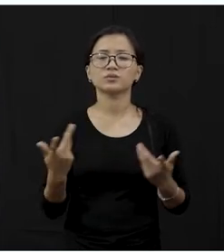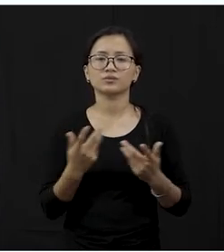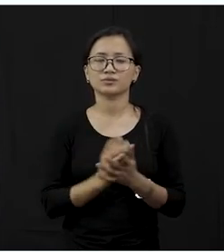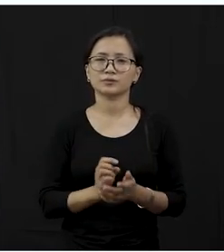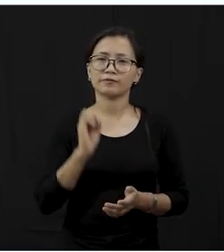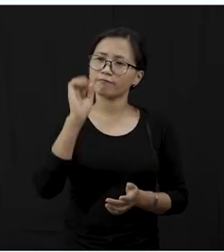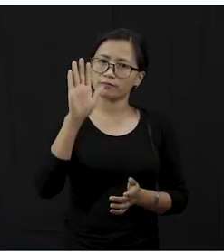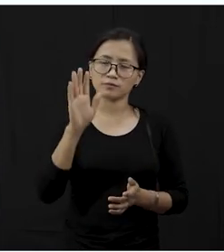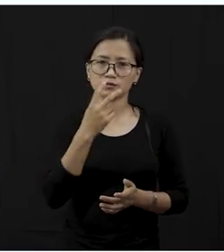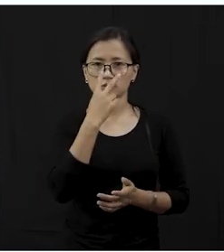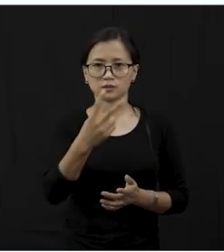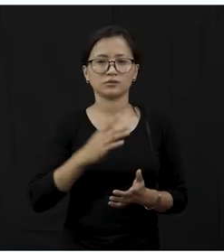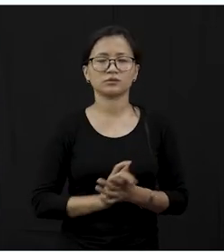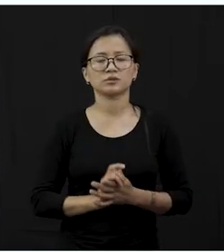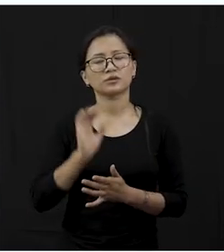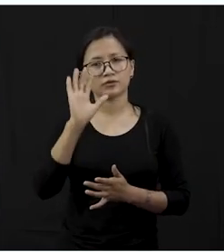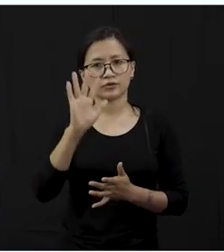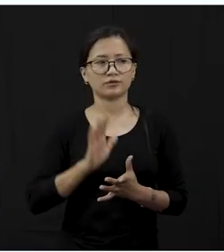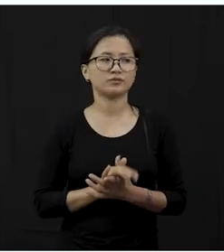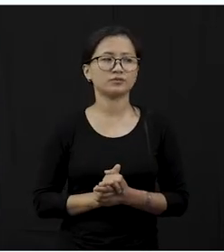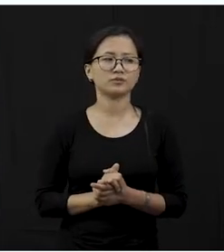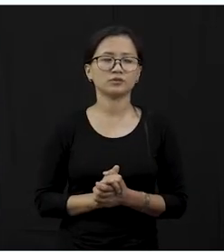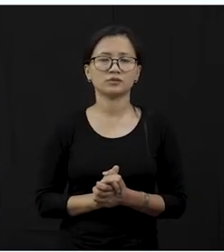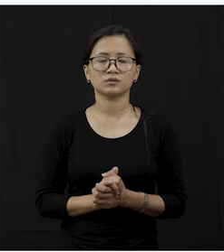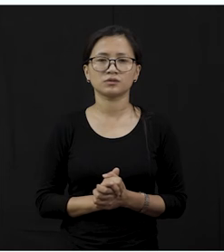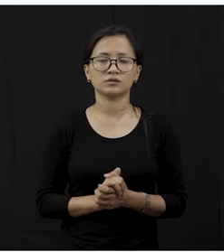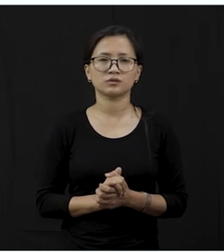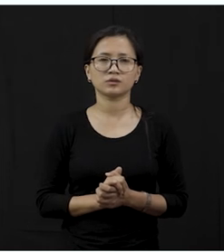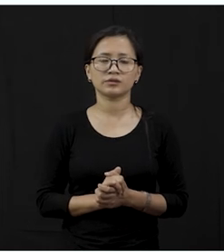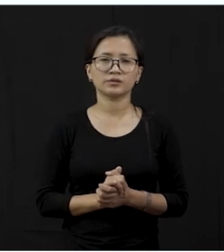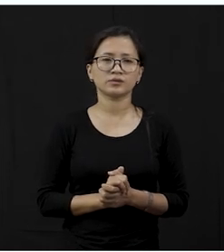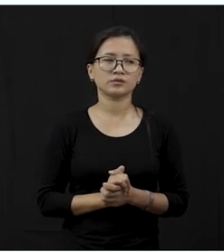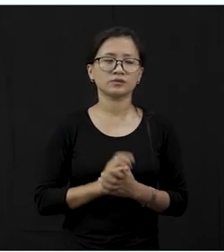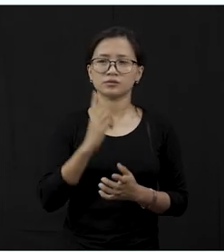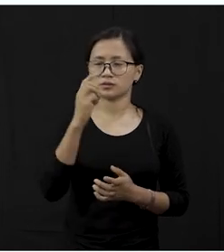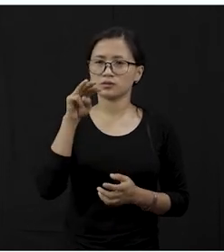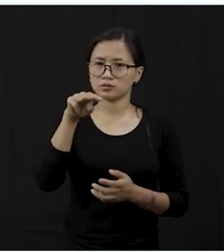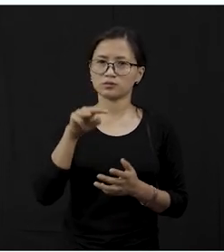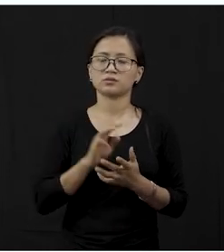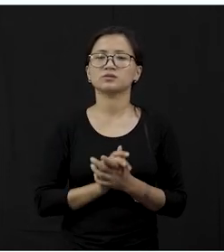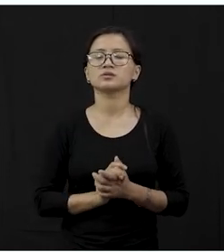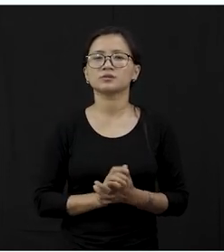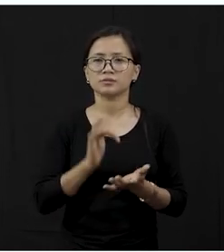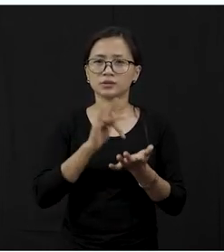blessed value of thousand is 5. So on thousands place, you write as 5.